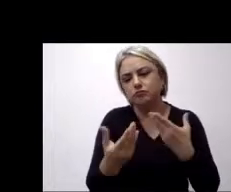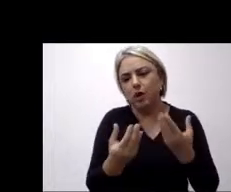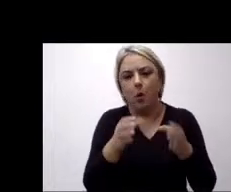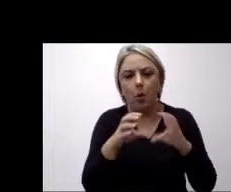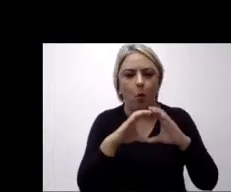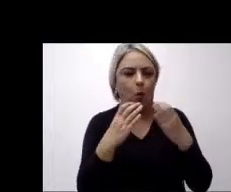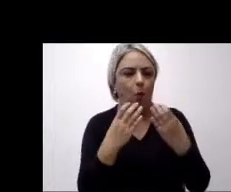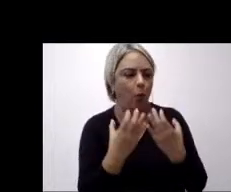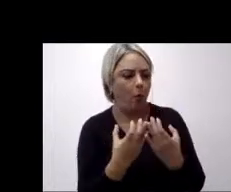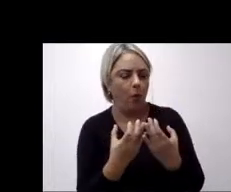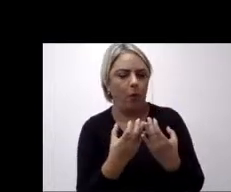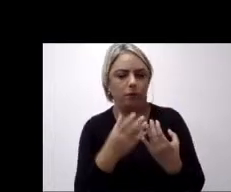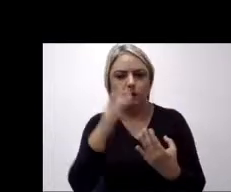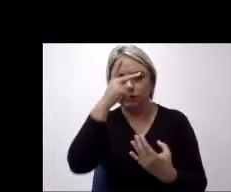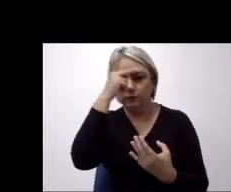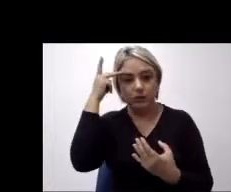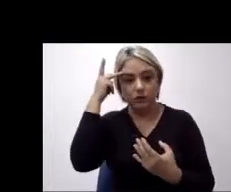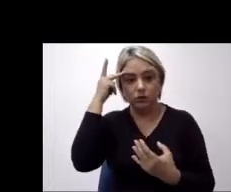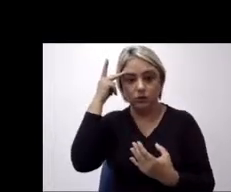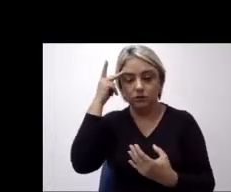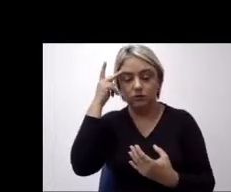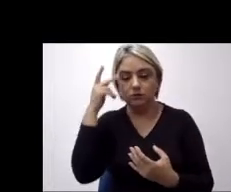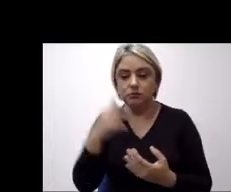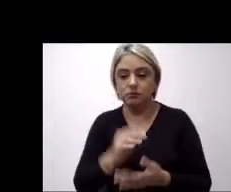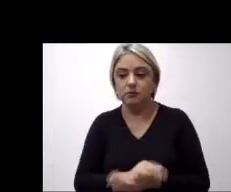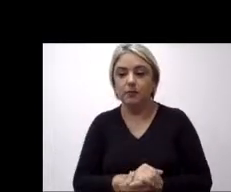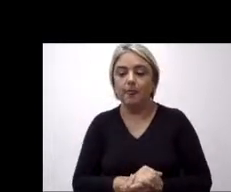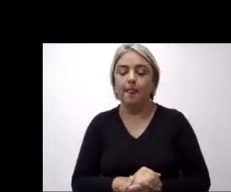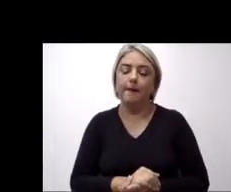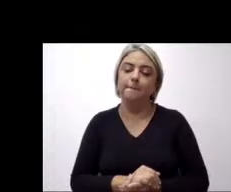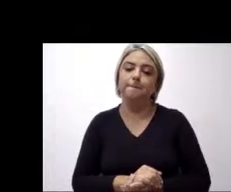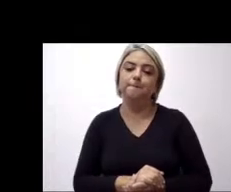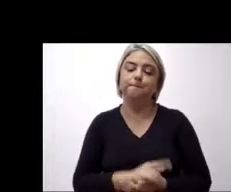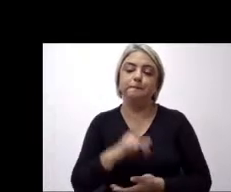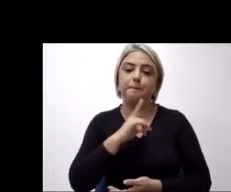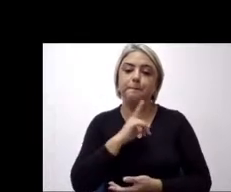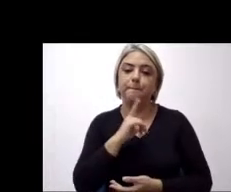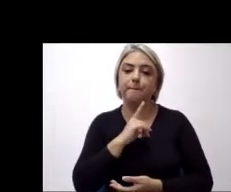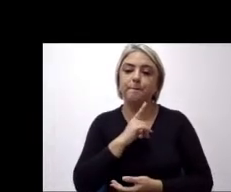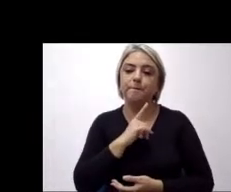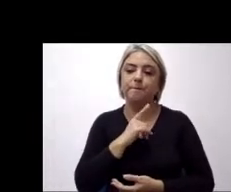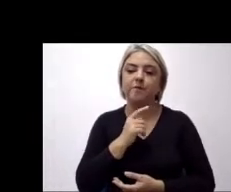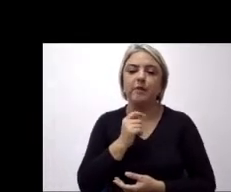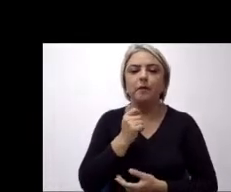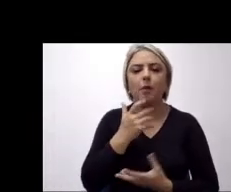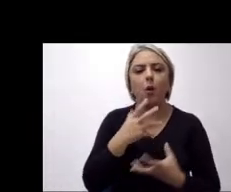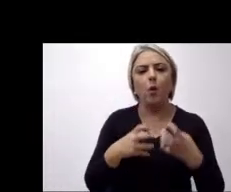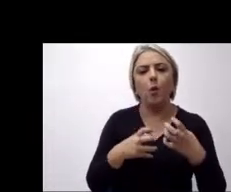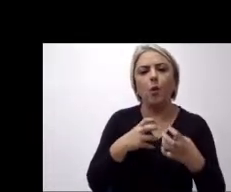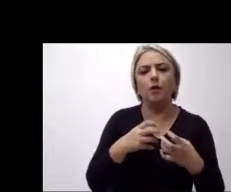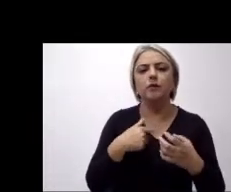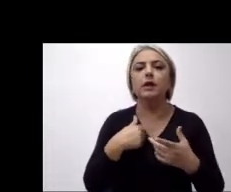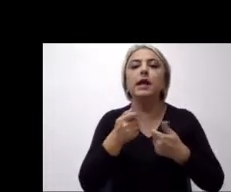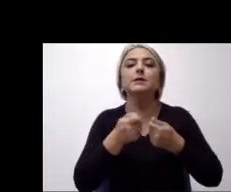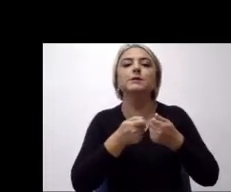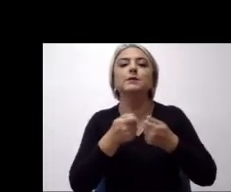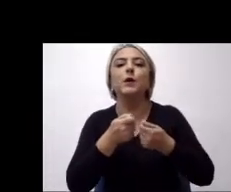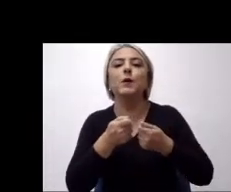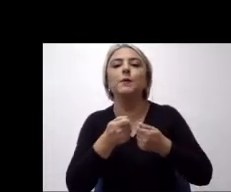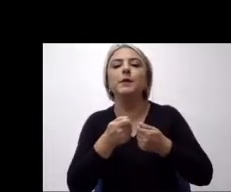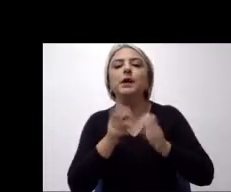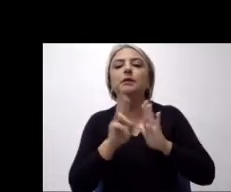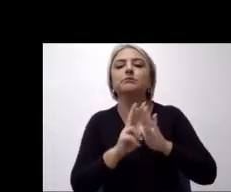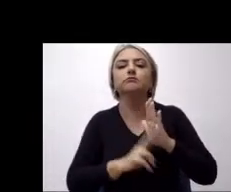okay, it's low conflictual and dominate with a regime of debate, and it's a very